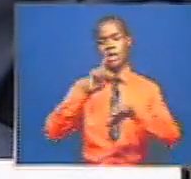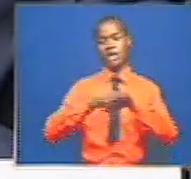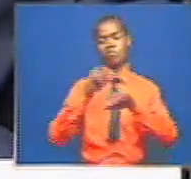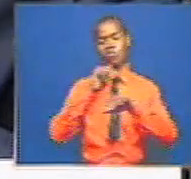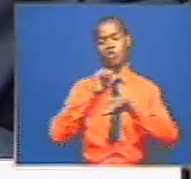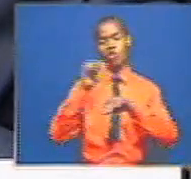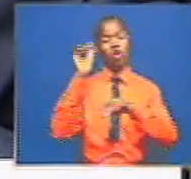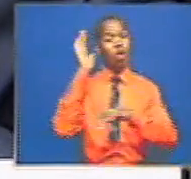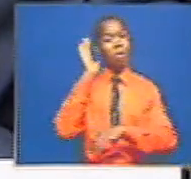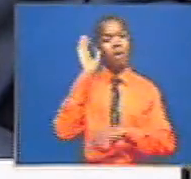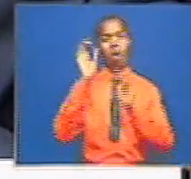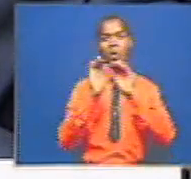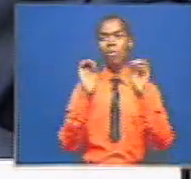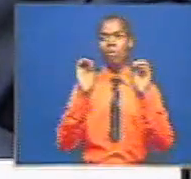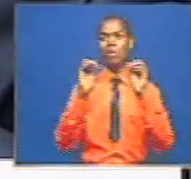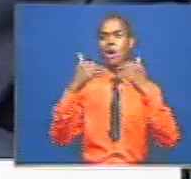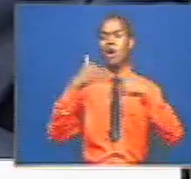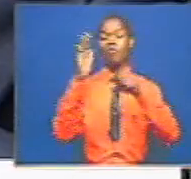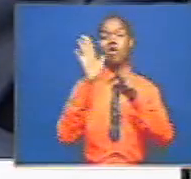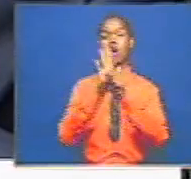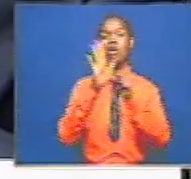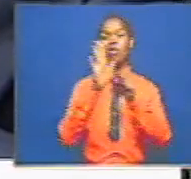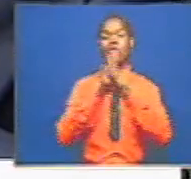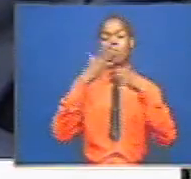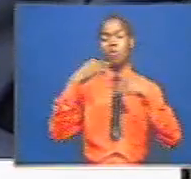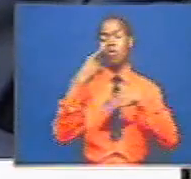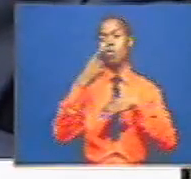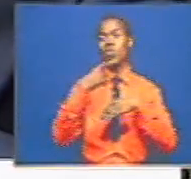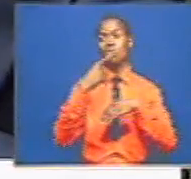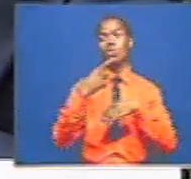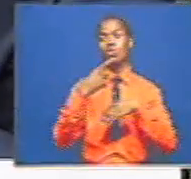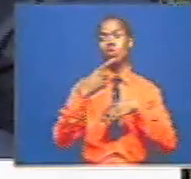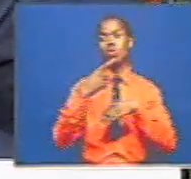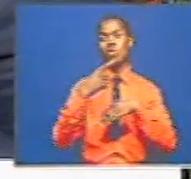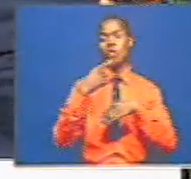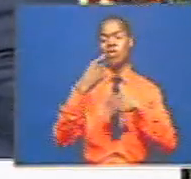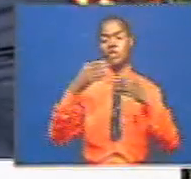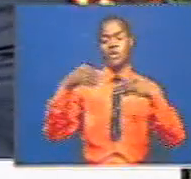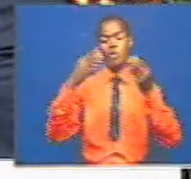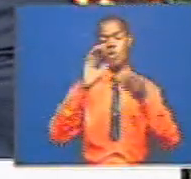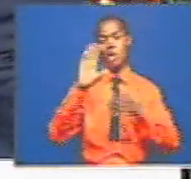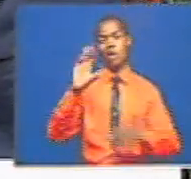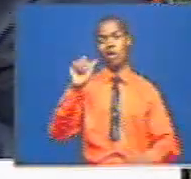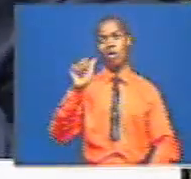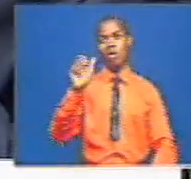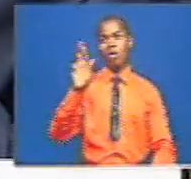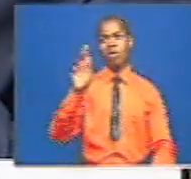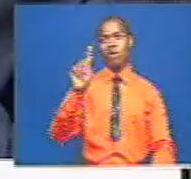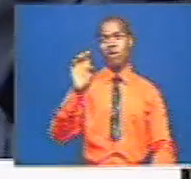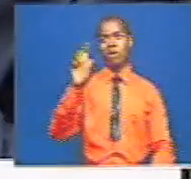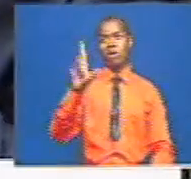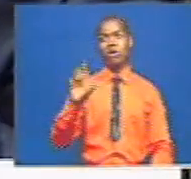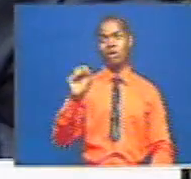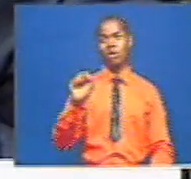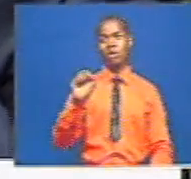not doing it, because we have a lot of cartels actually in water. Uh-huh. There are so many cartels than even in fuel. In water, there is